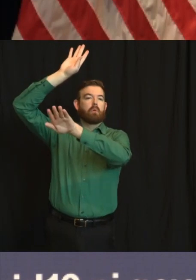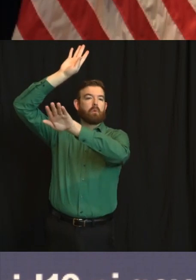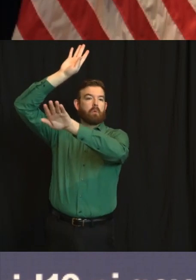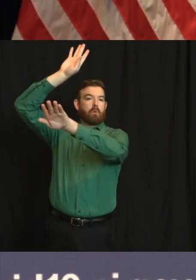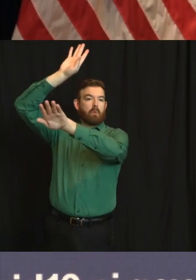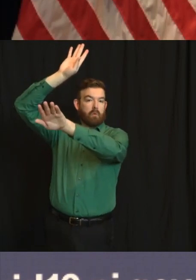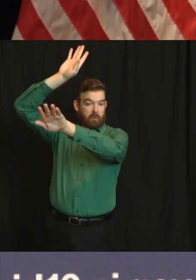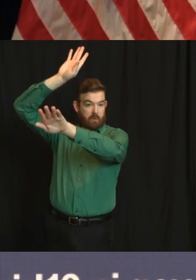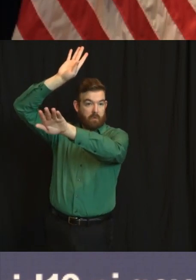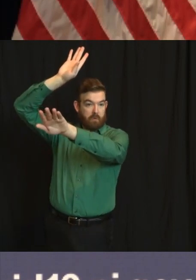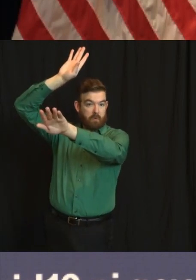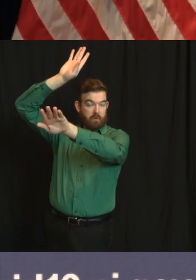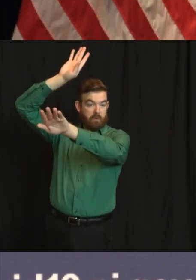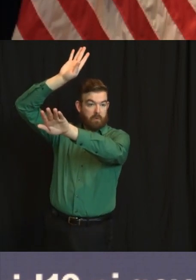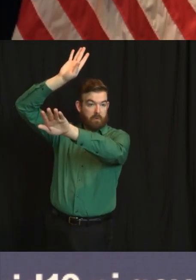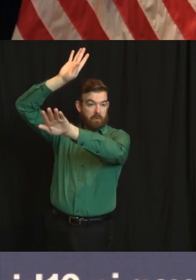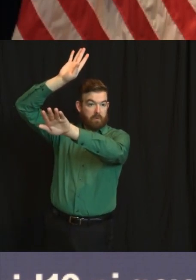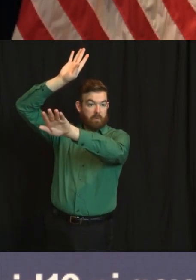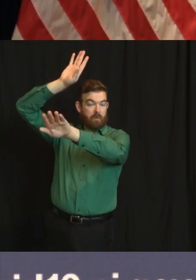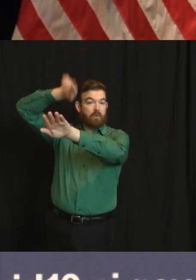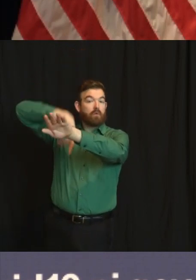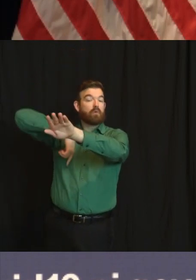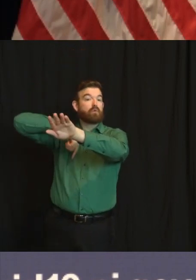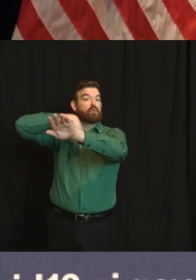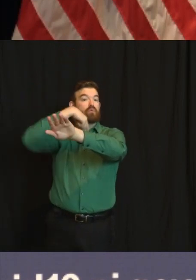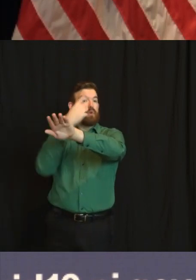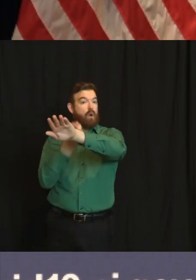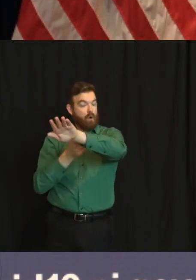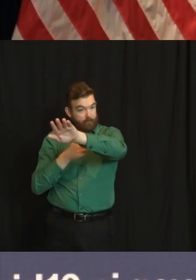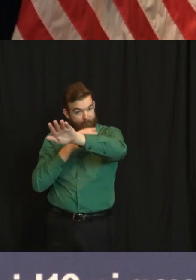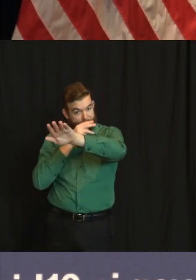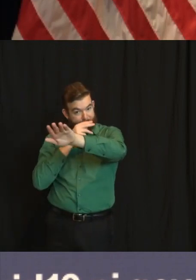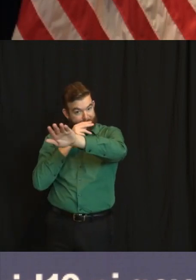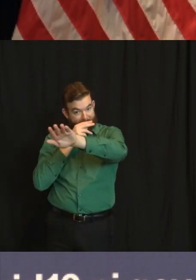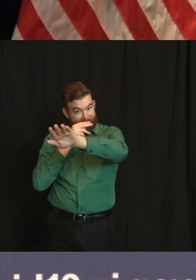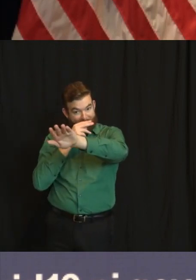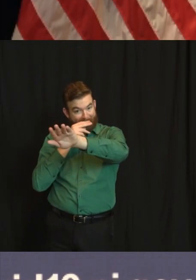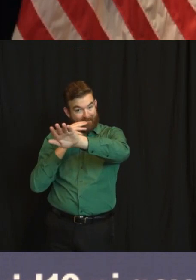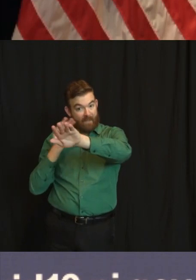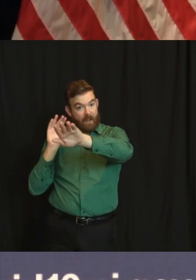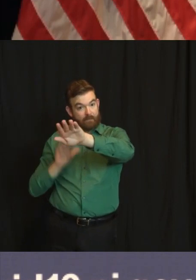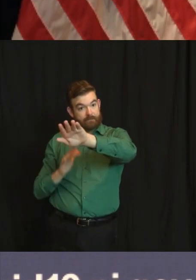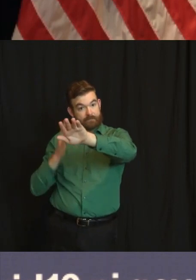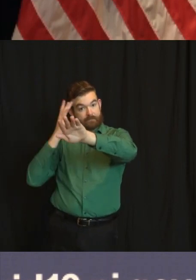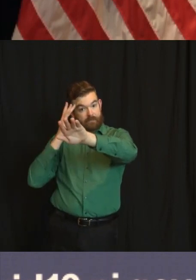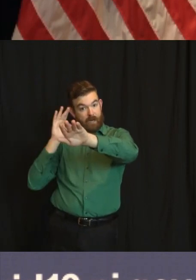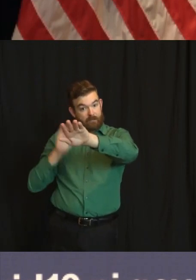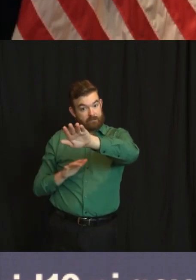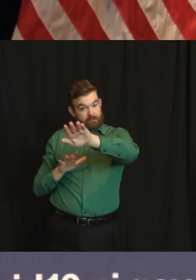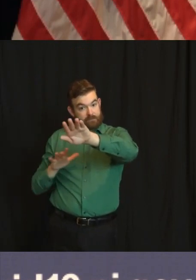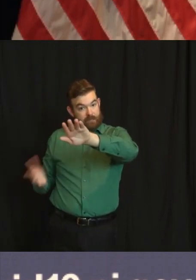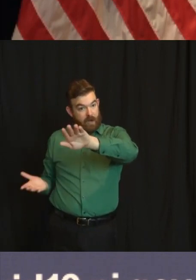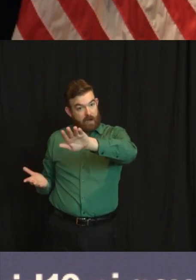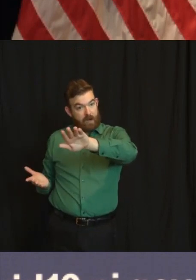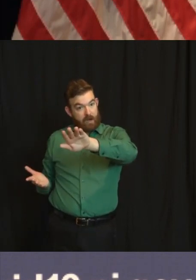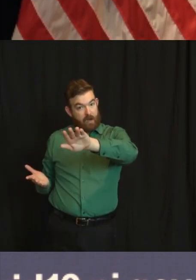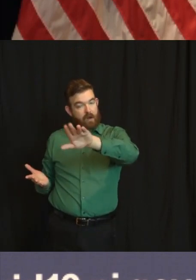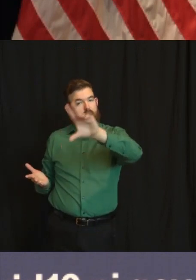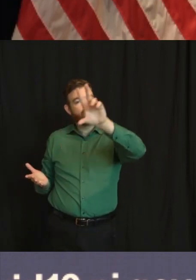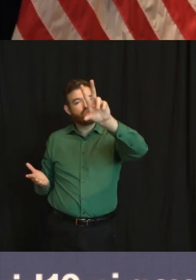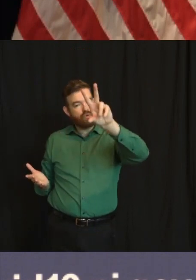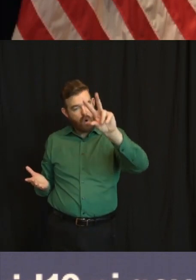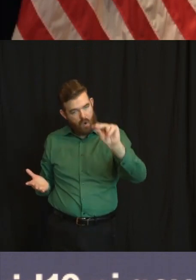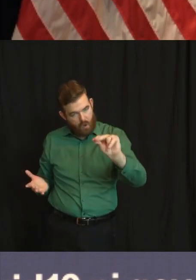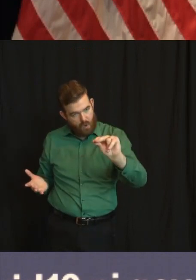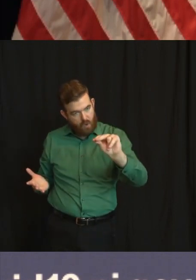trajectories, the area under each of them was equal. And so your question is a good one. I would just say, I think we've been, and